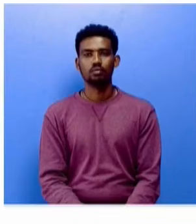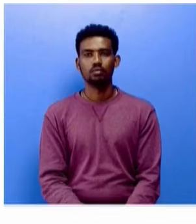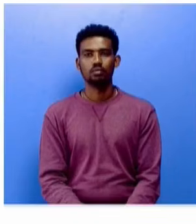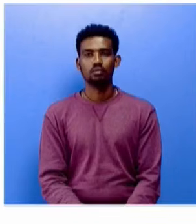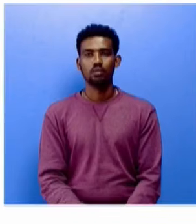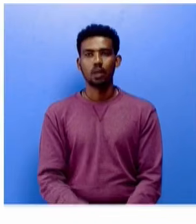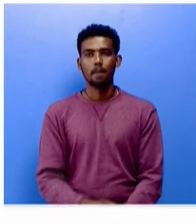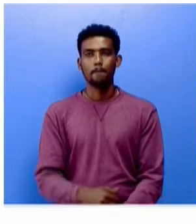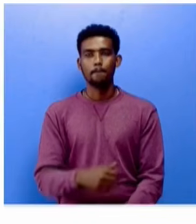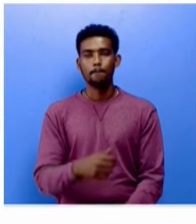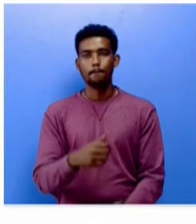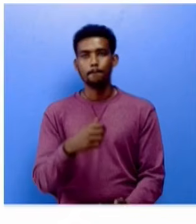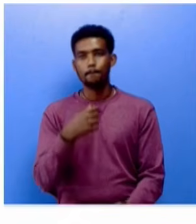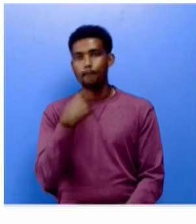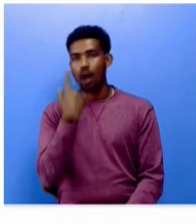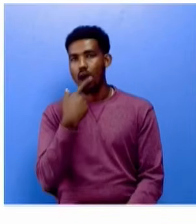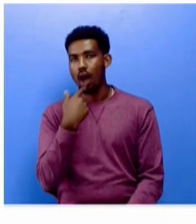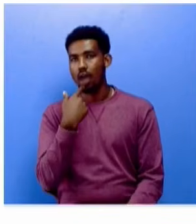by